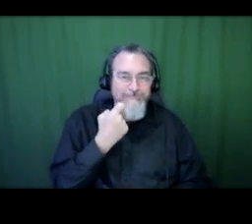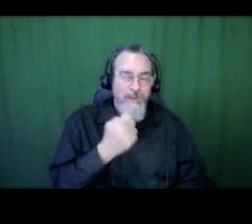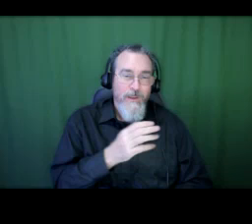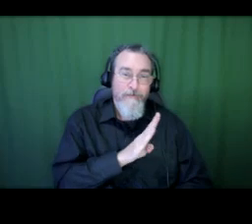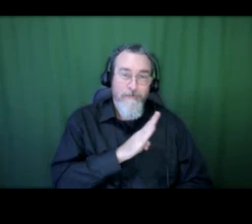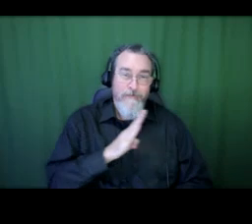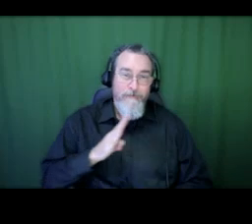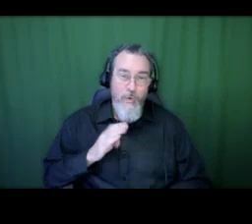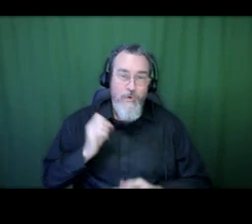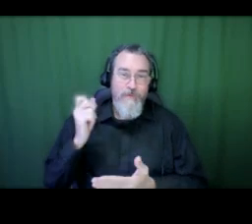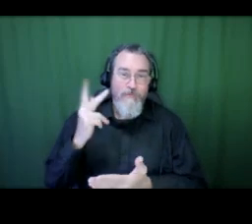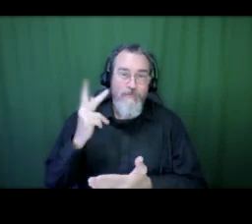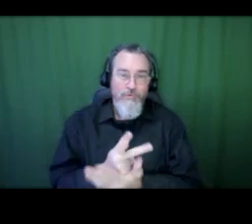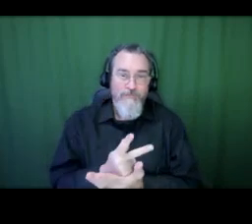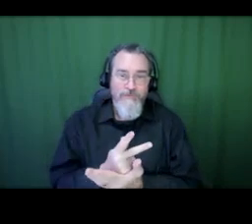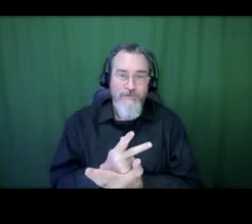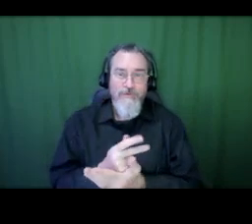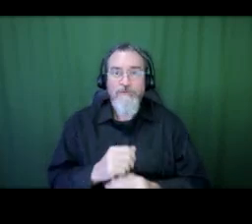our grant